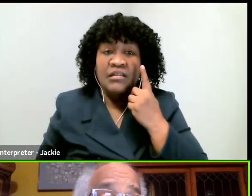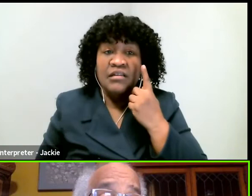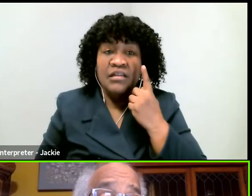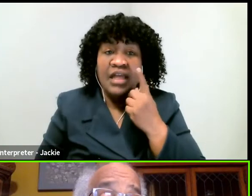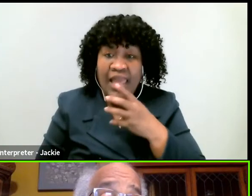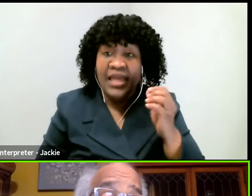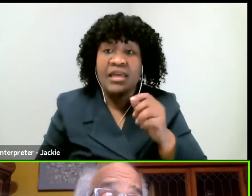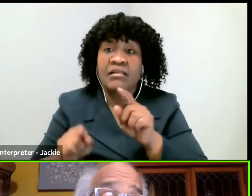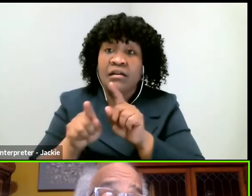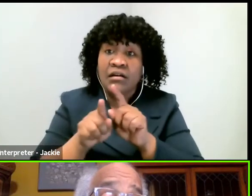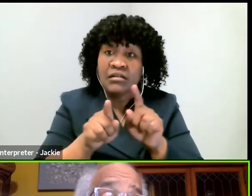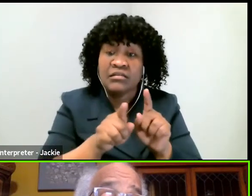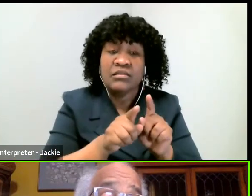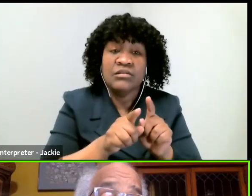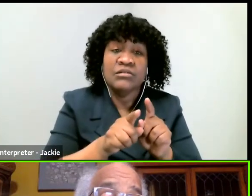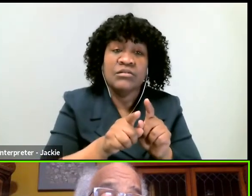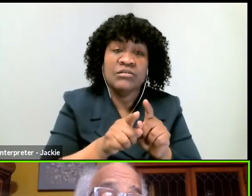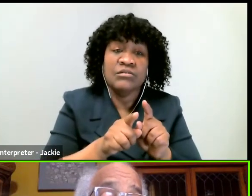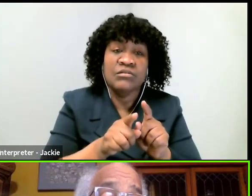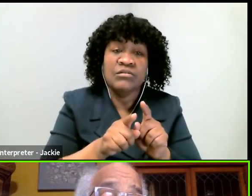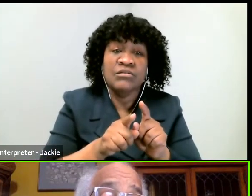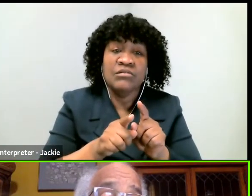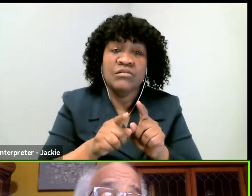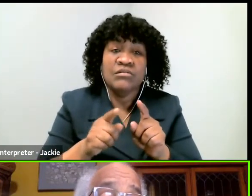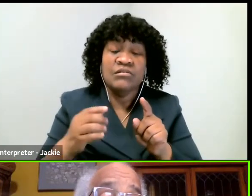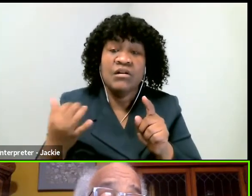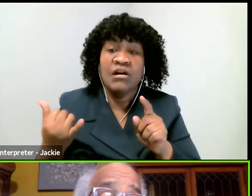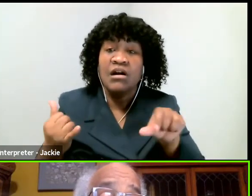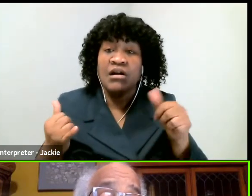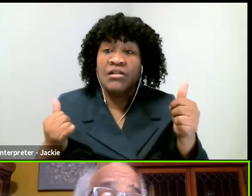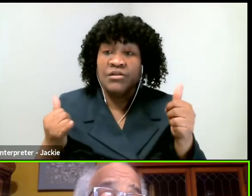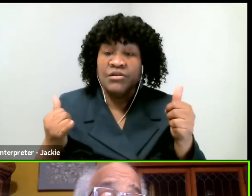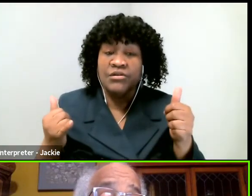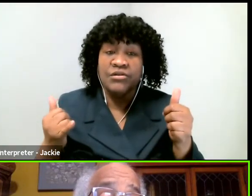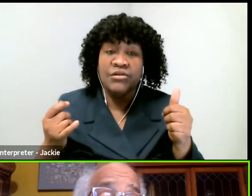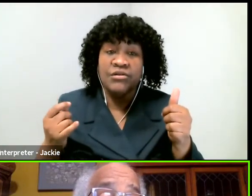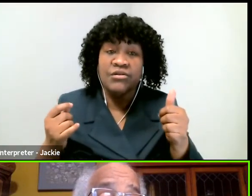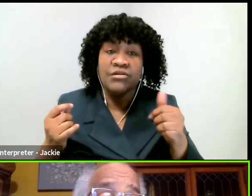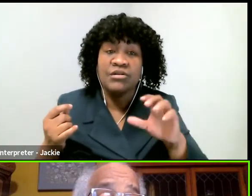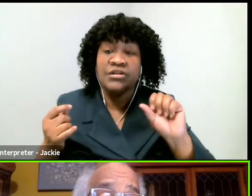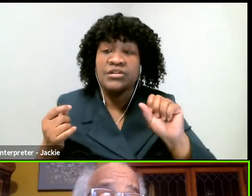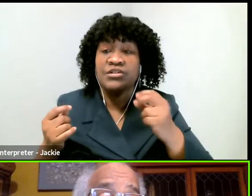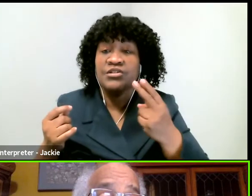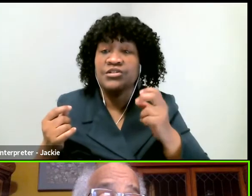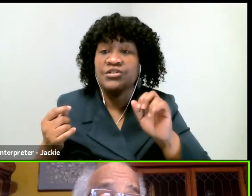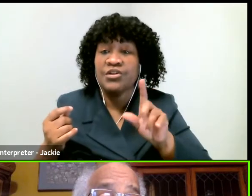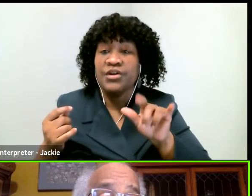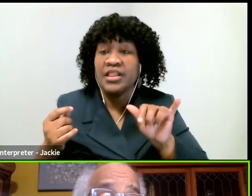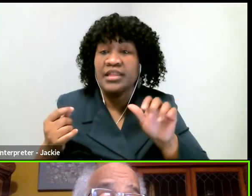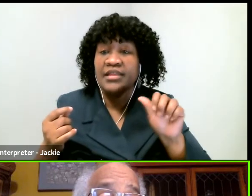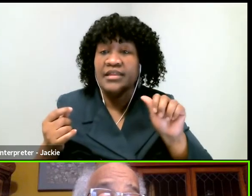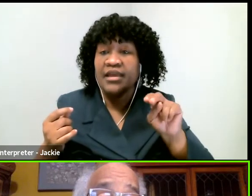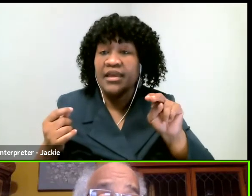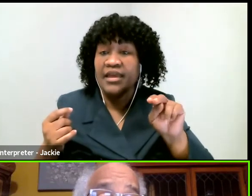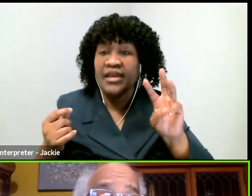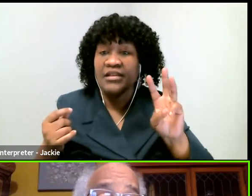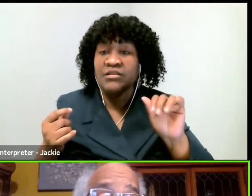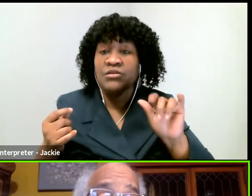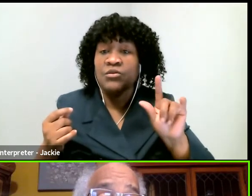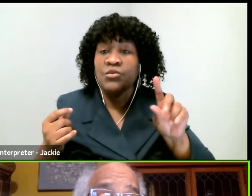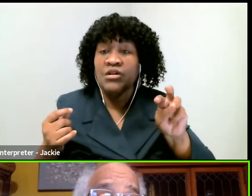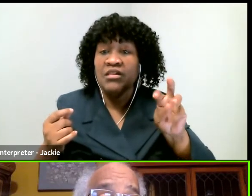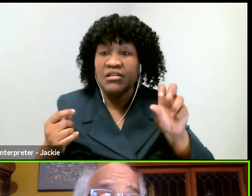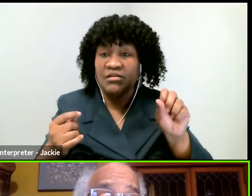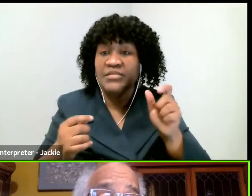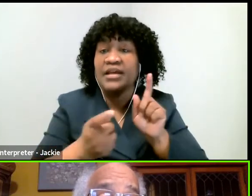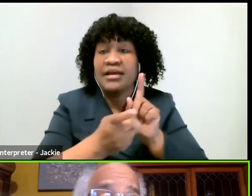to also in memoriam Shirley Ann Williams, who I had the good fortune to